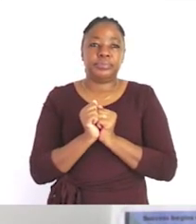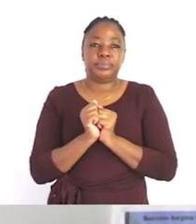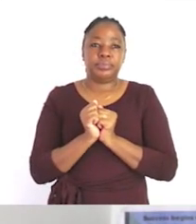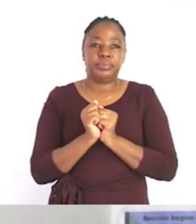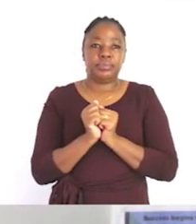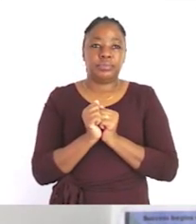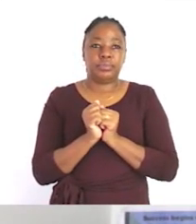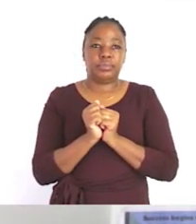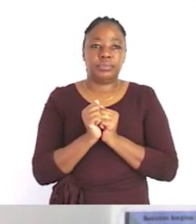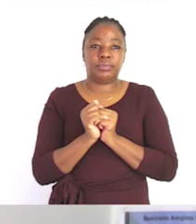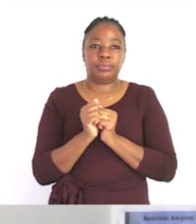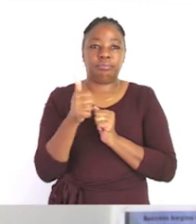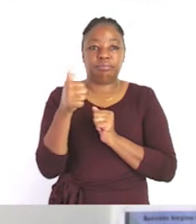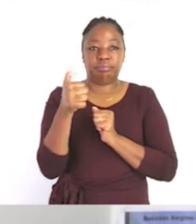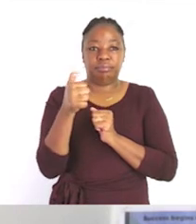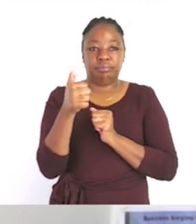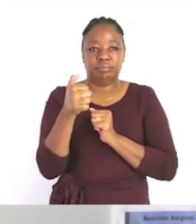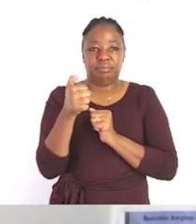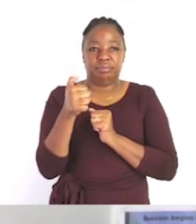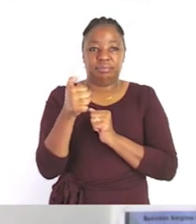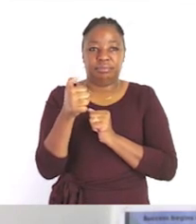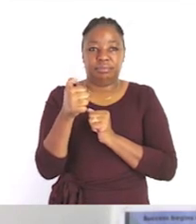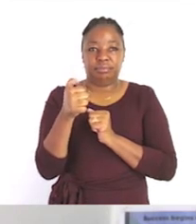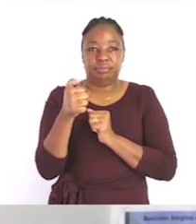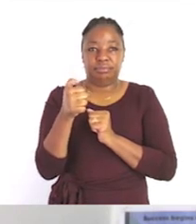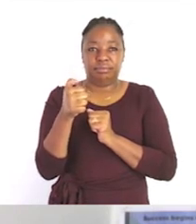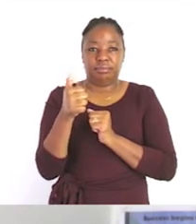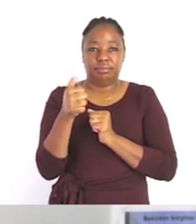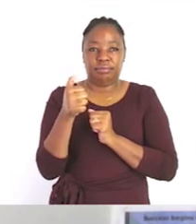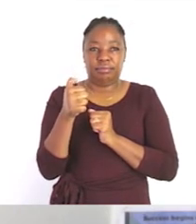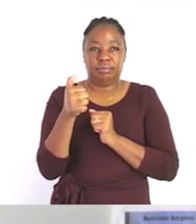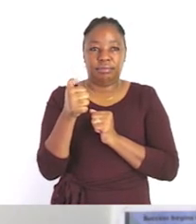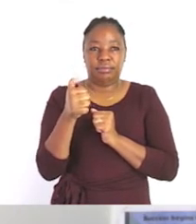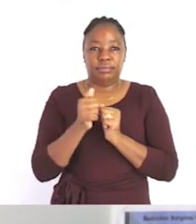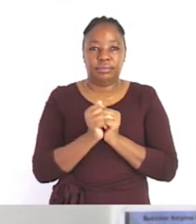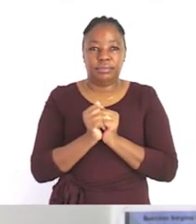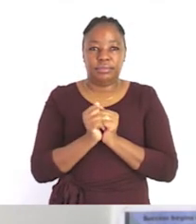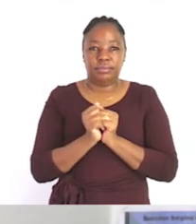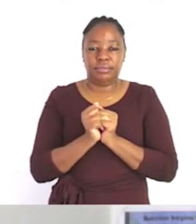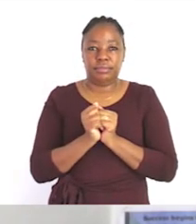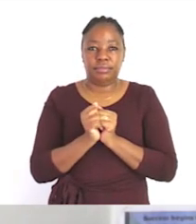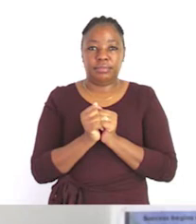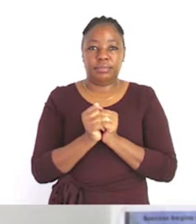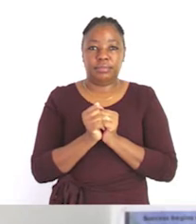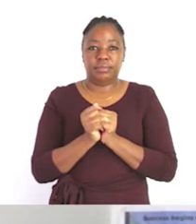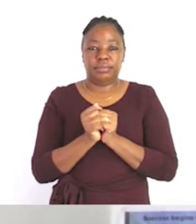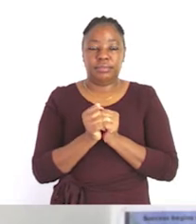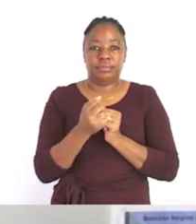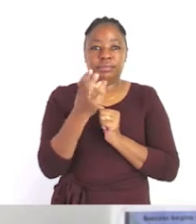And the thumb is the one that we're going to write down. Okay, so we're going to start from